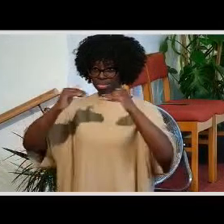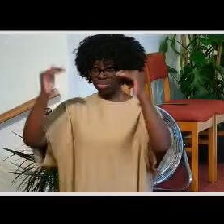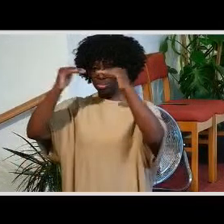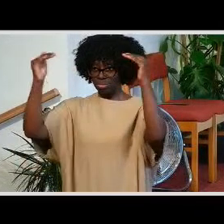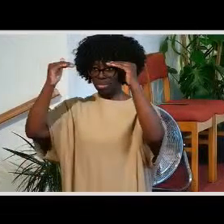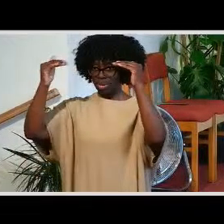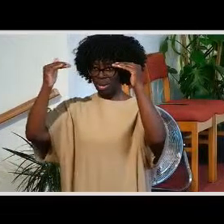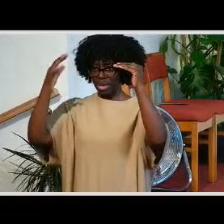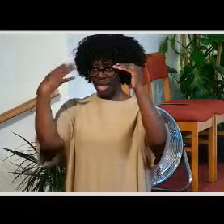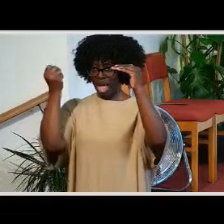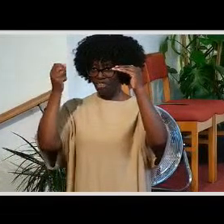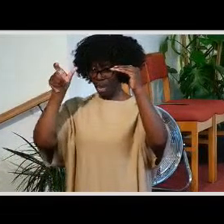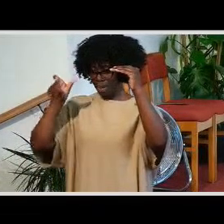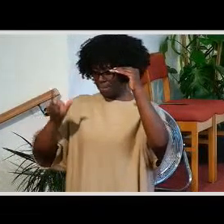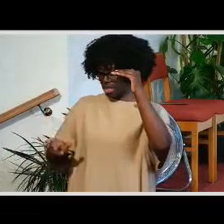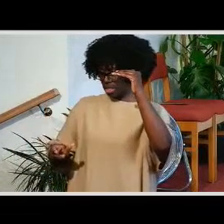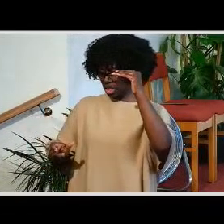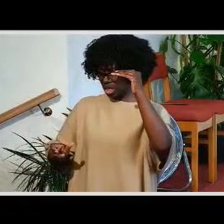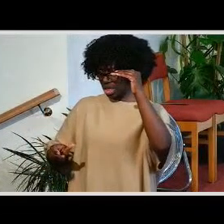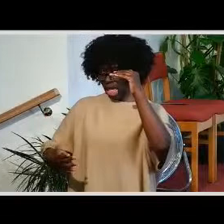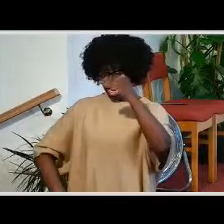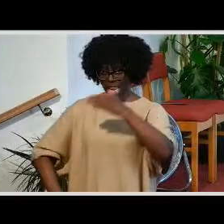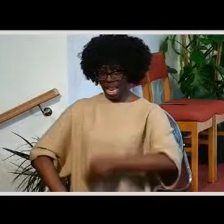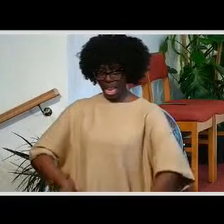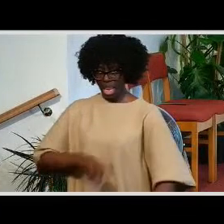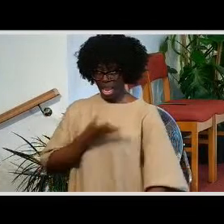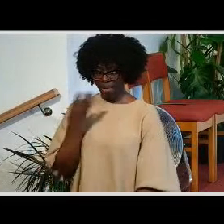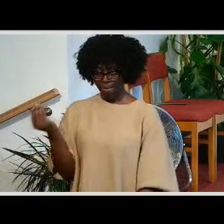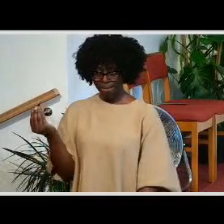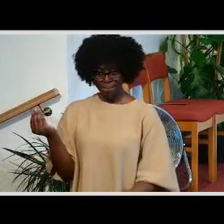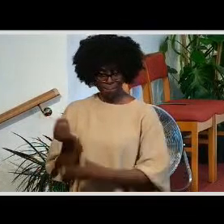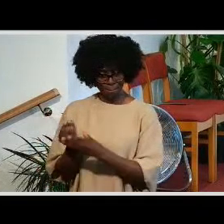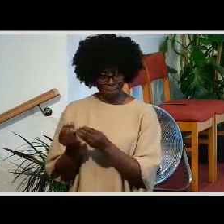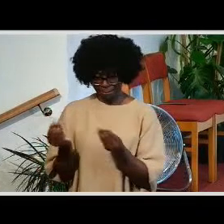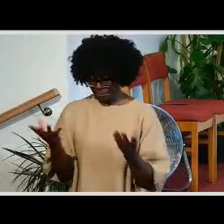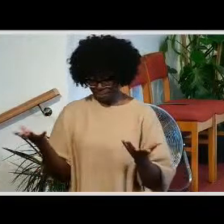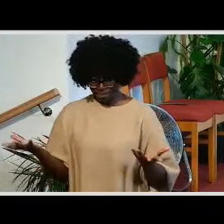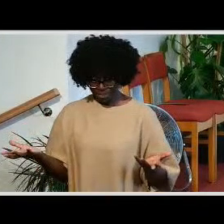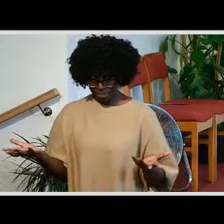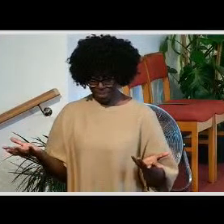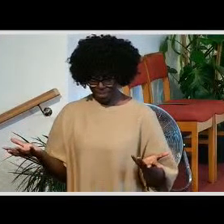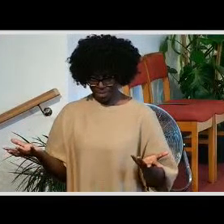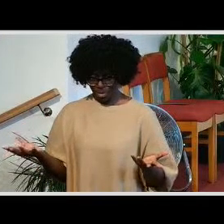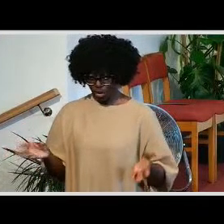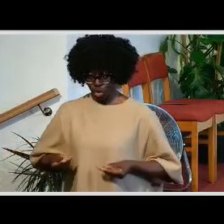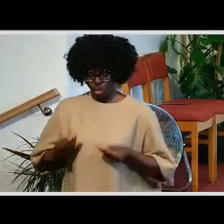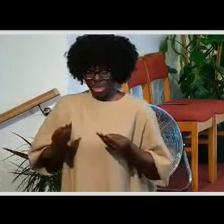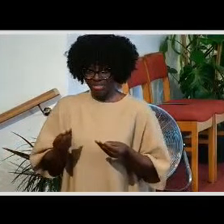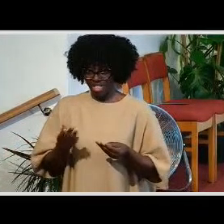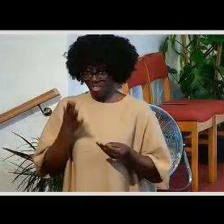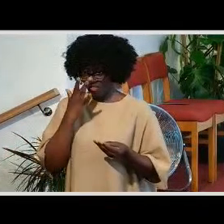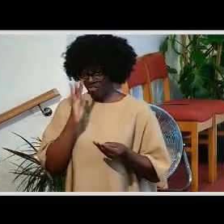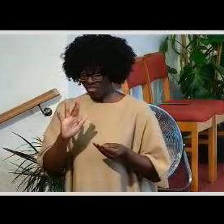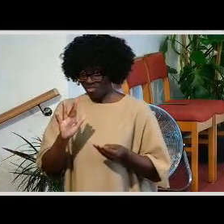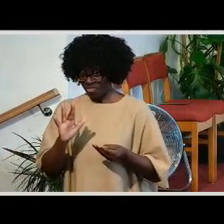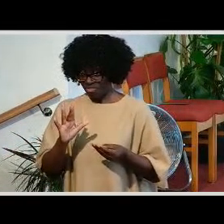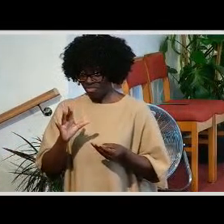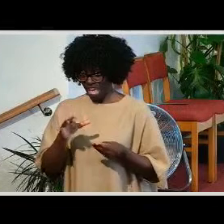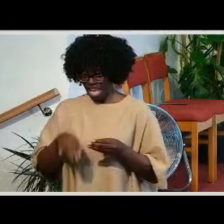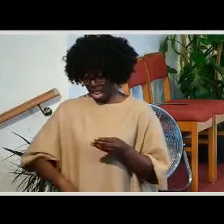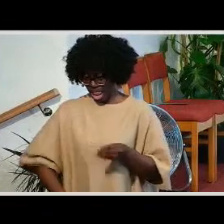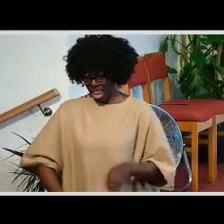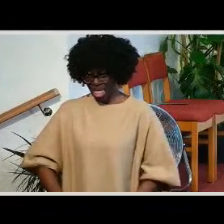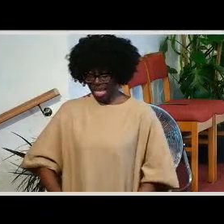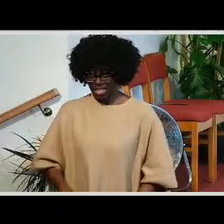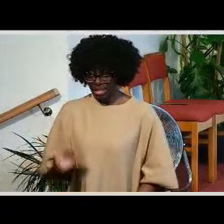okay? Do you change the person with no legs so that he can get up the building? Do you give him false legs and various other things so he can get up the building? Or do